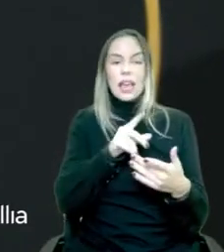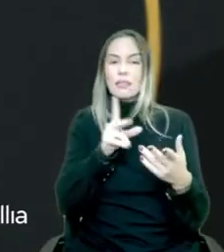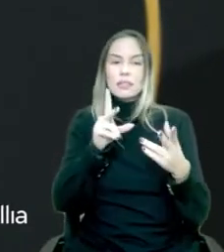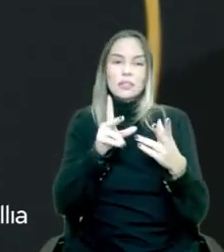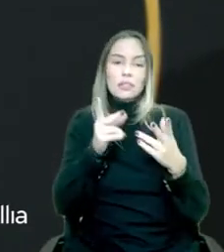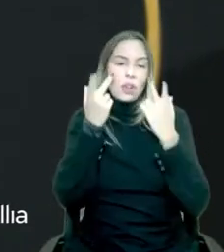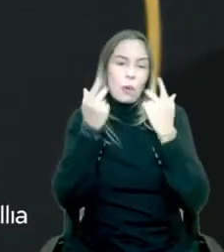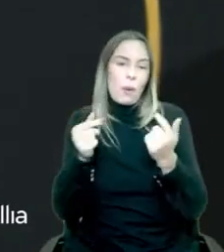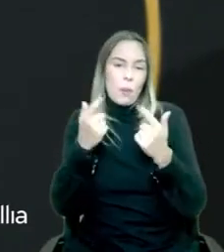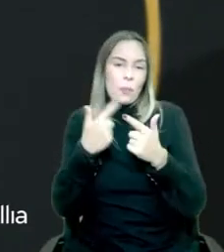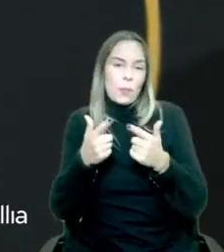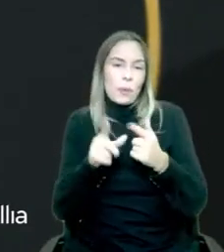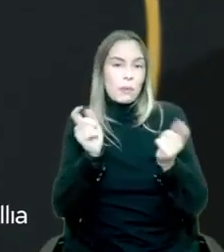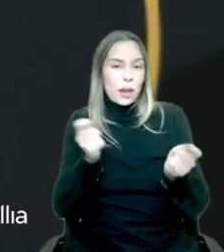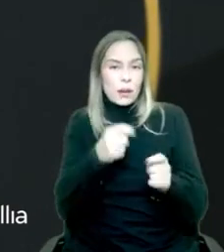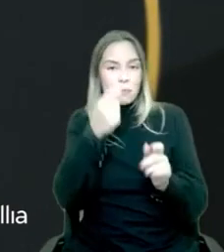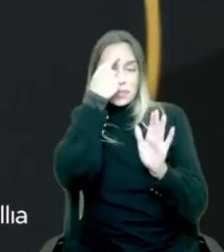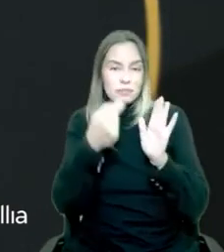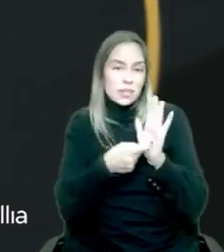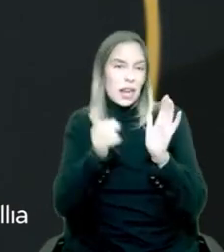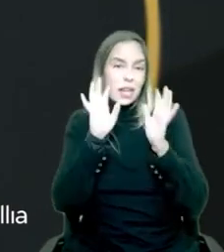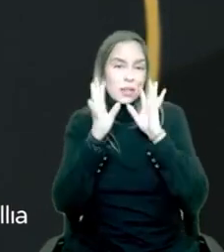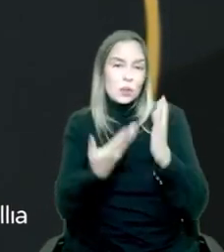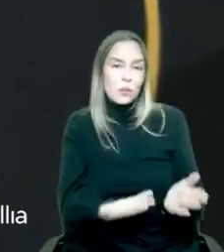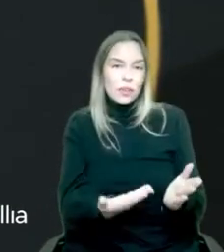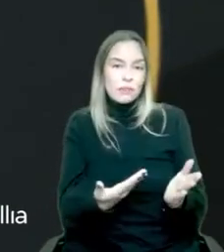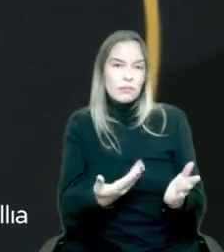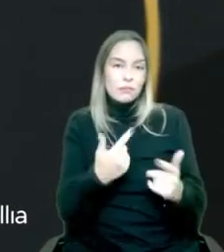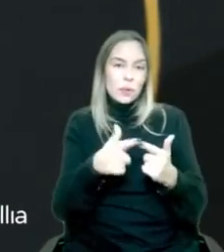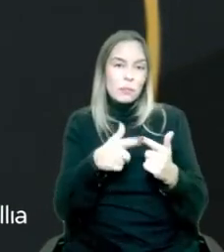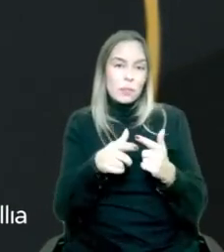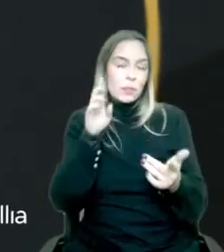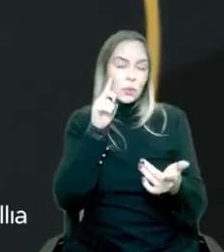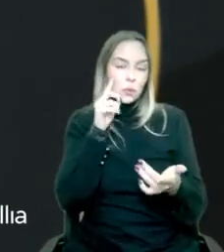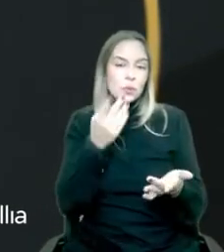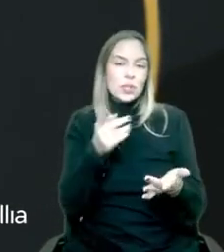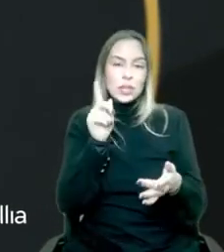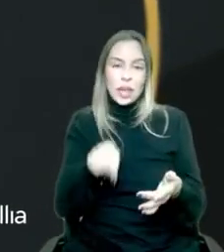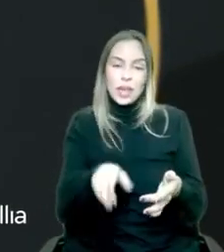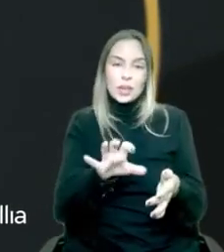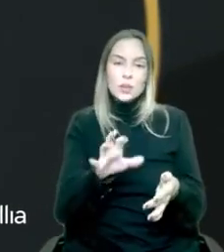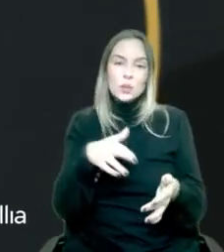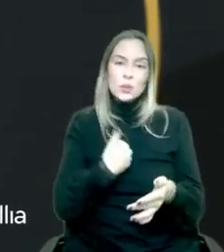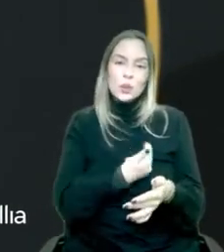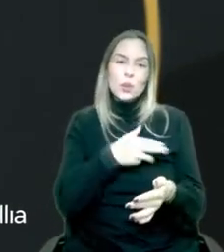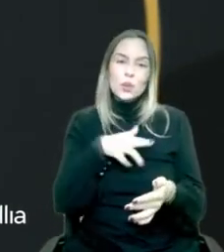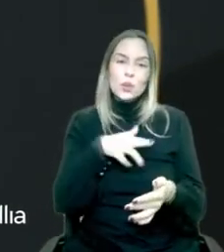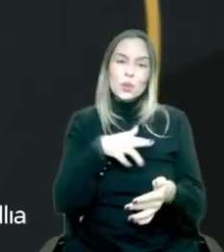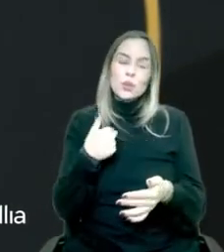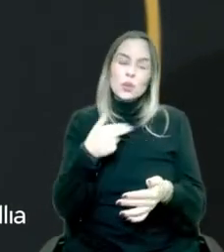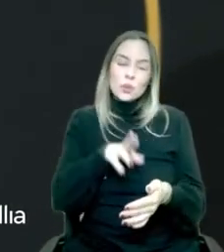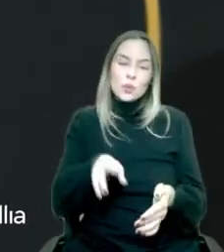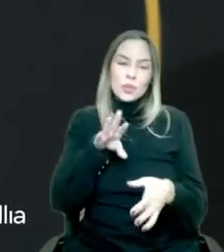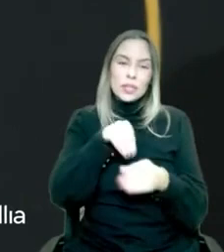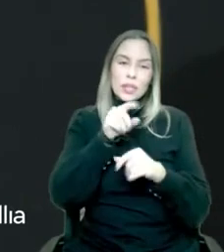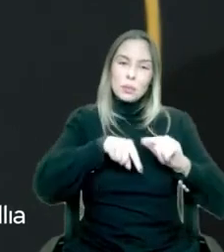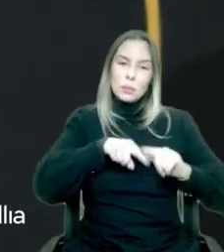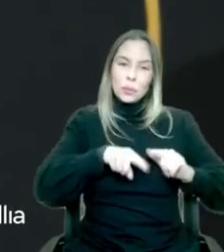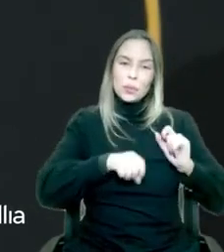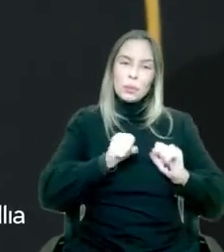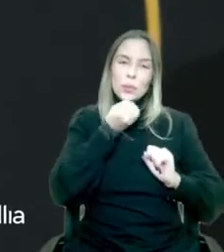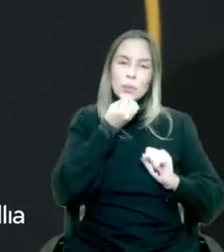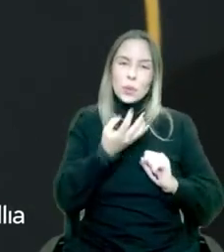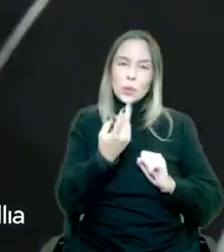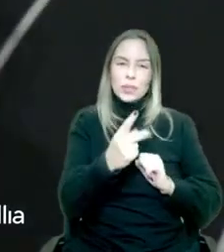and a technology to solve that kind of problem. So that's how we use it in a product. I'll talk about it a little bit later, how we use it for customer service, how we use it for